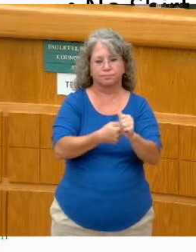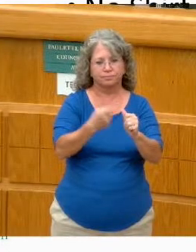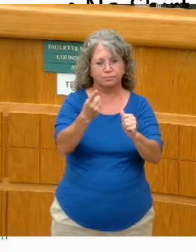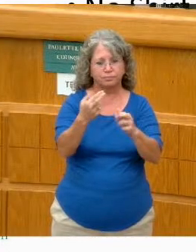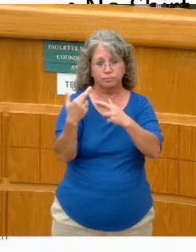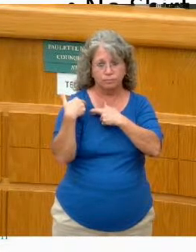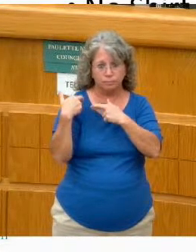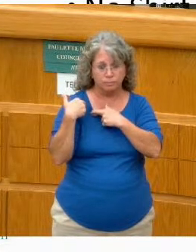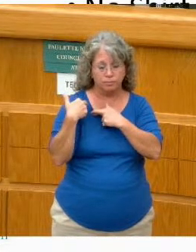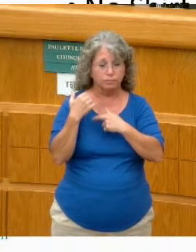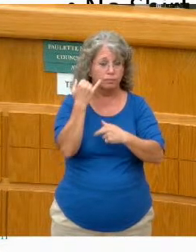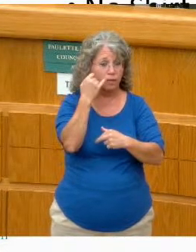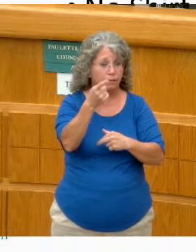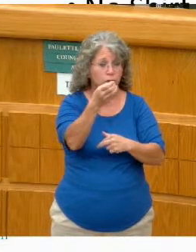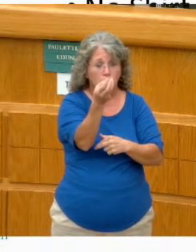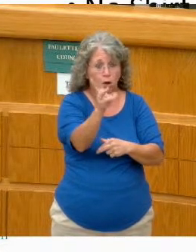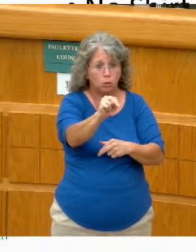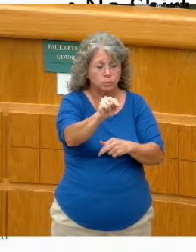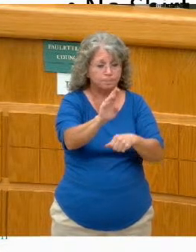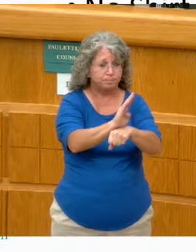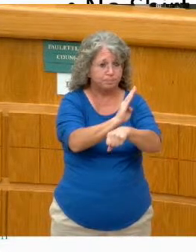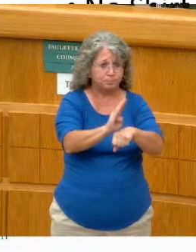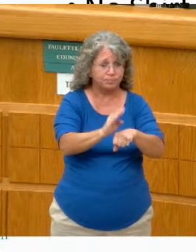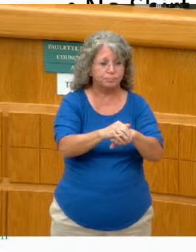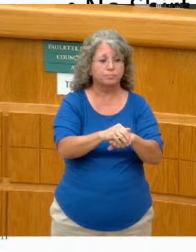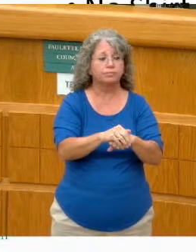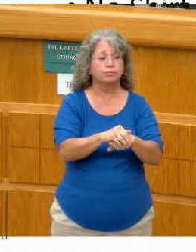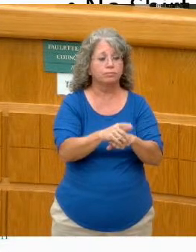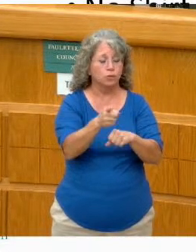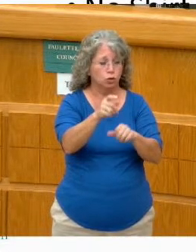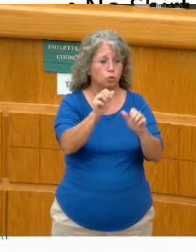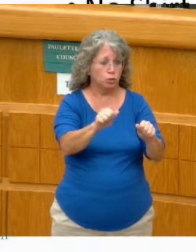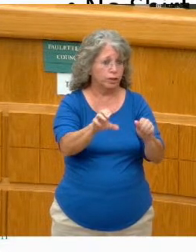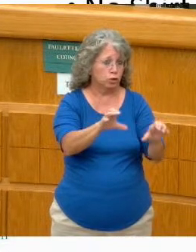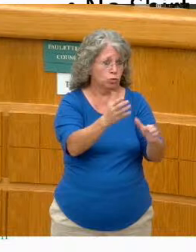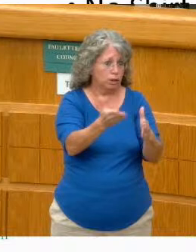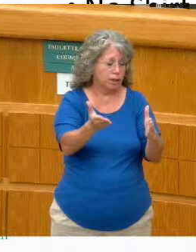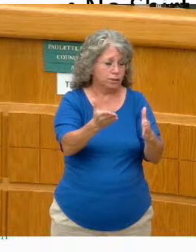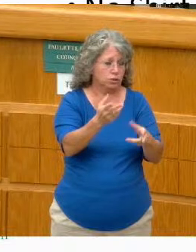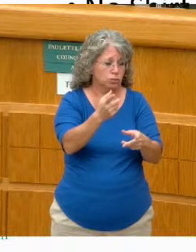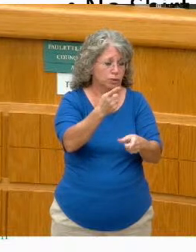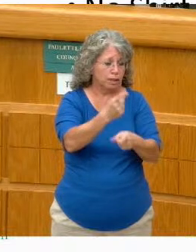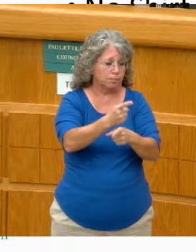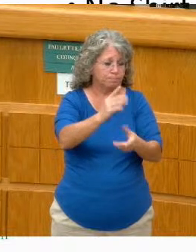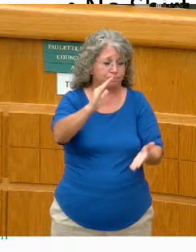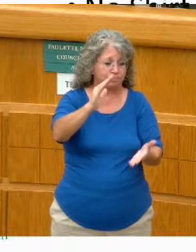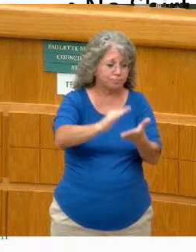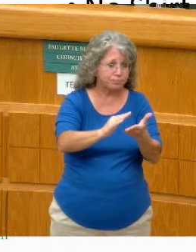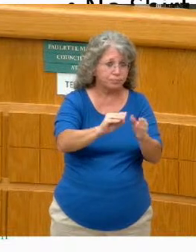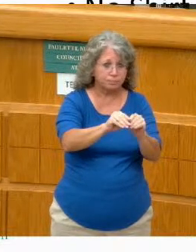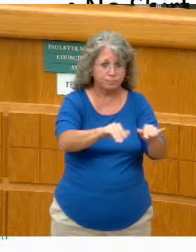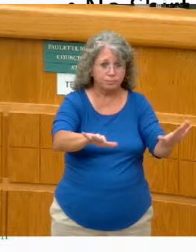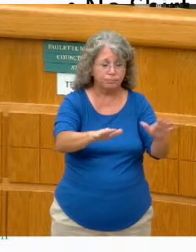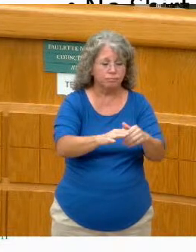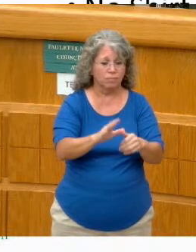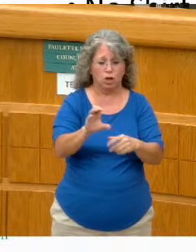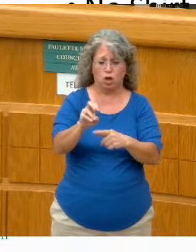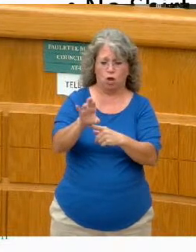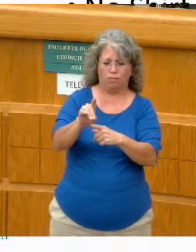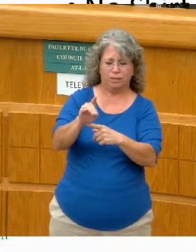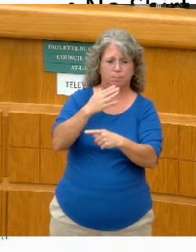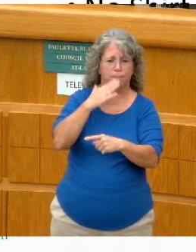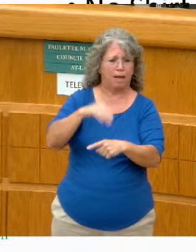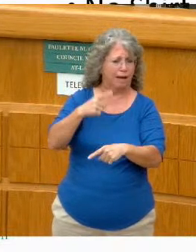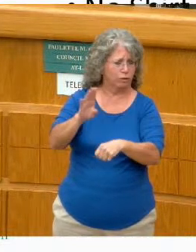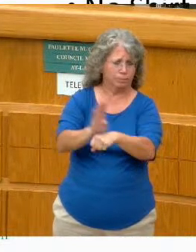to improve your business. COVID is bad for business. And in the middle of an outbreak, I can't imagine a worse time for business.